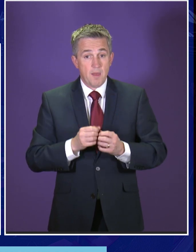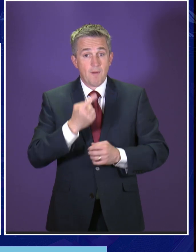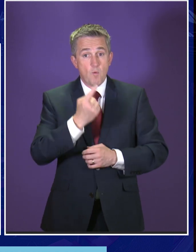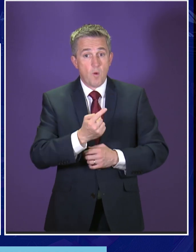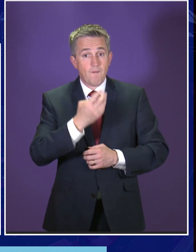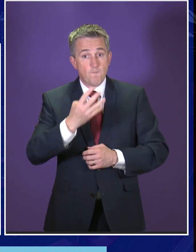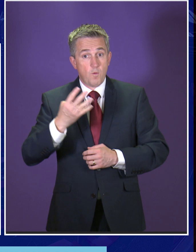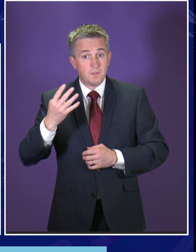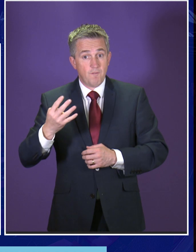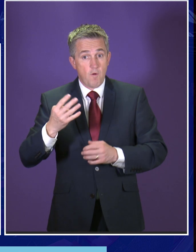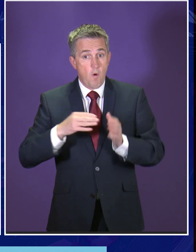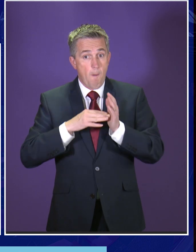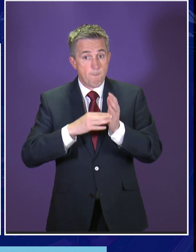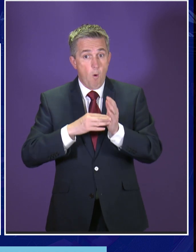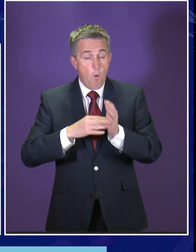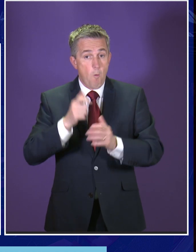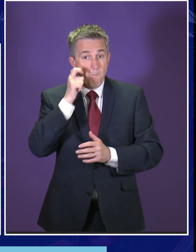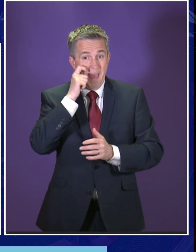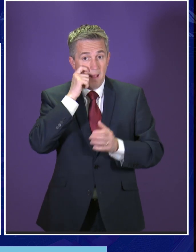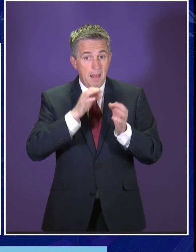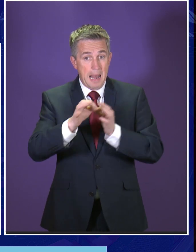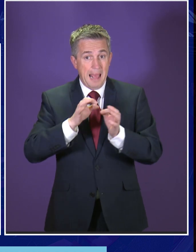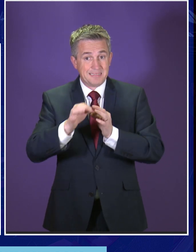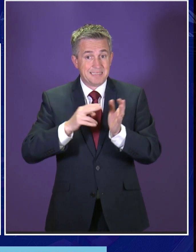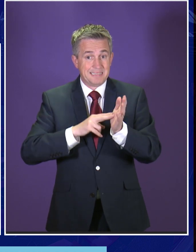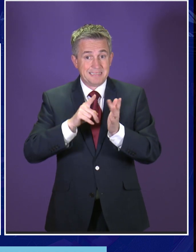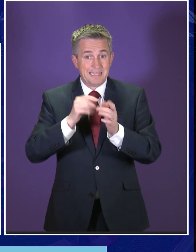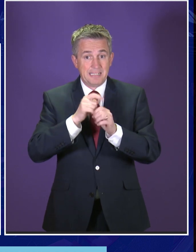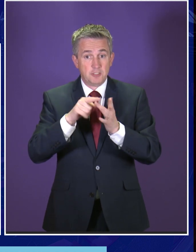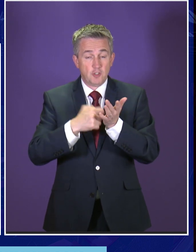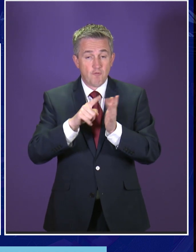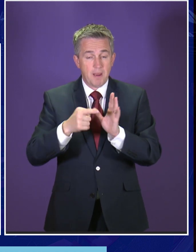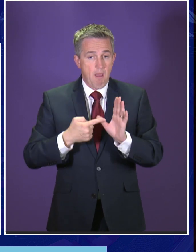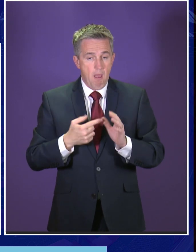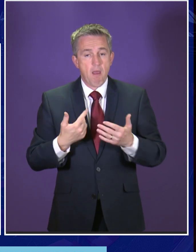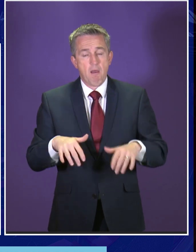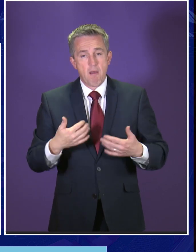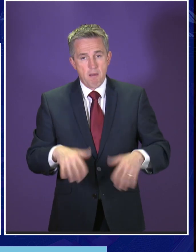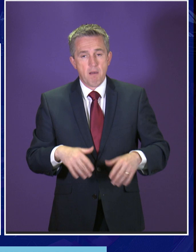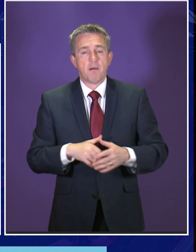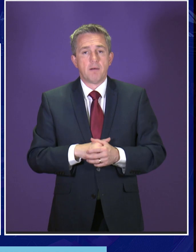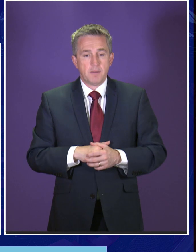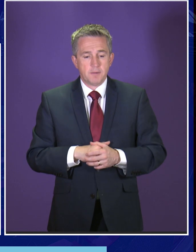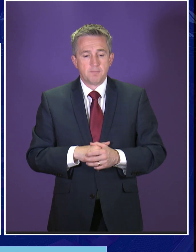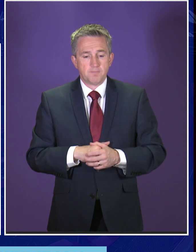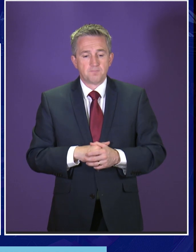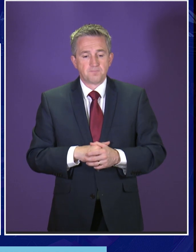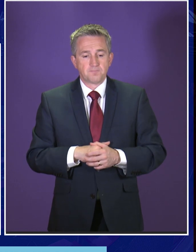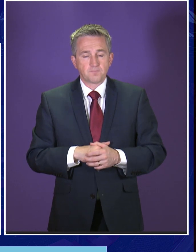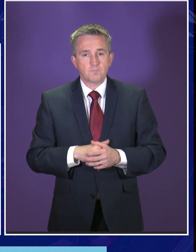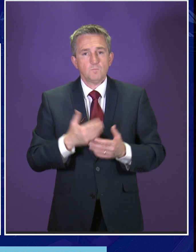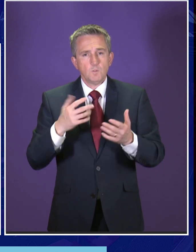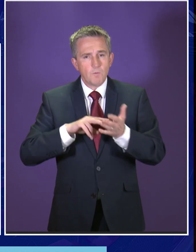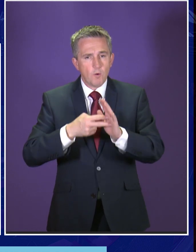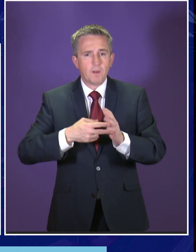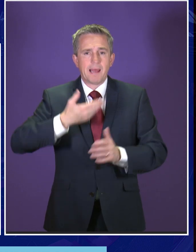144 million mobile lines in Nigeria, establishment of state-of-the-art public and private media organizations,